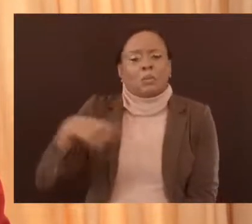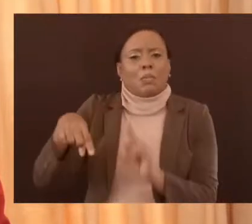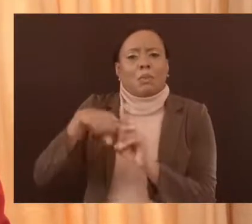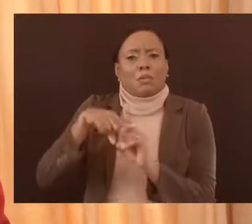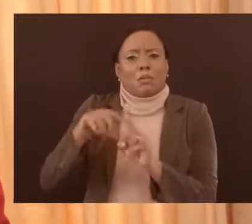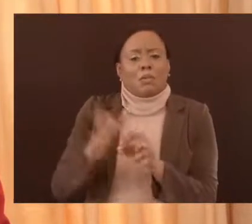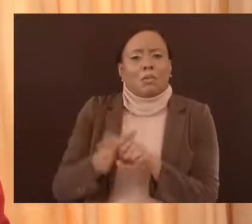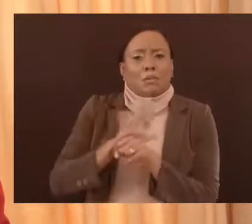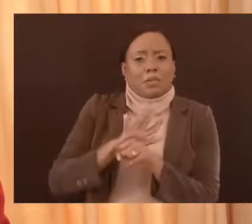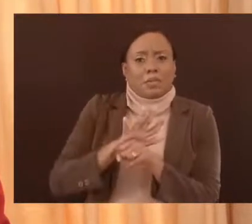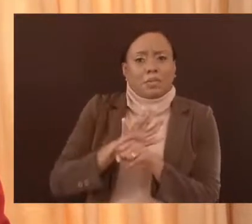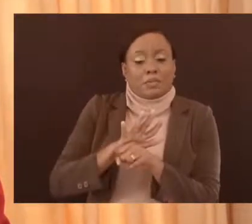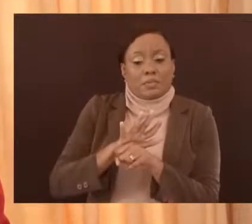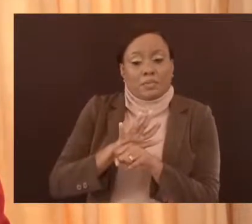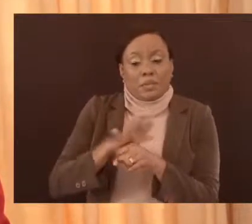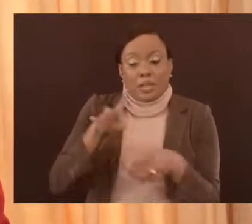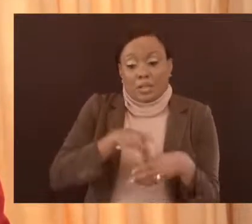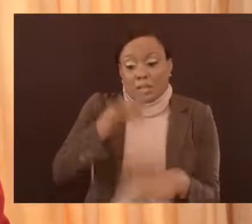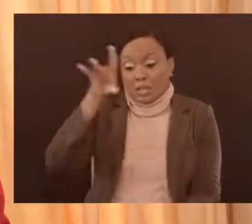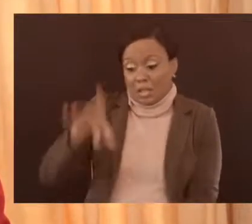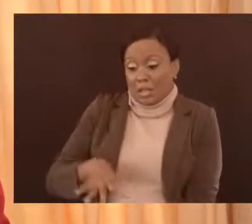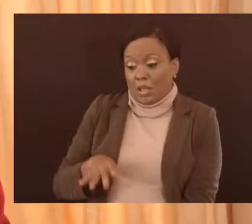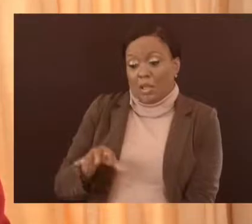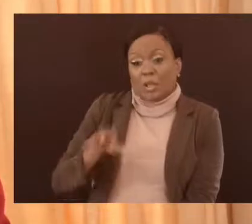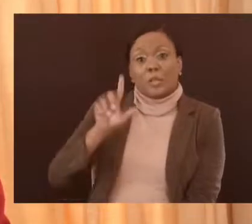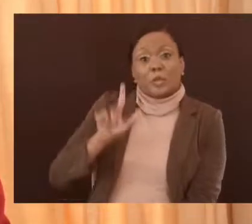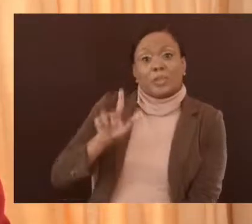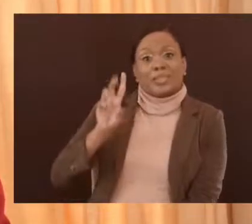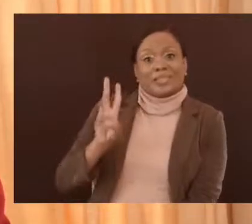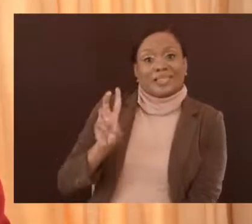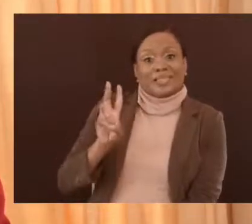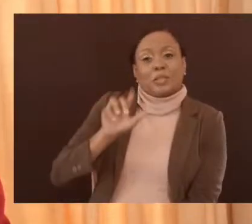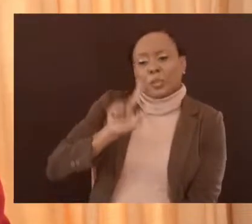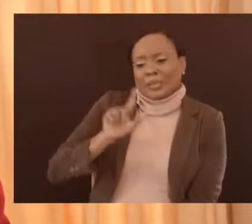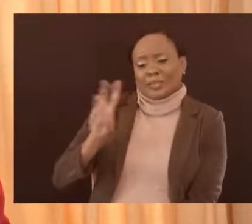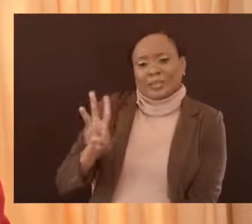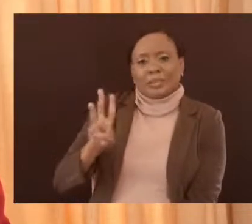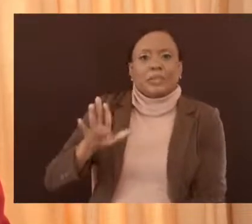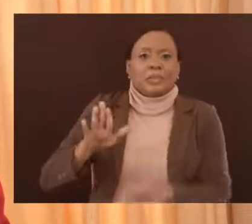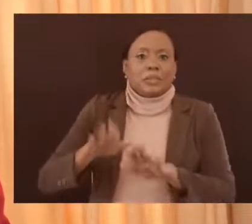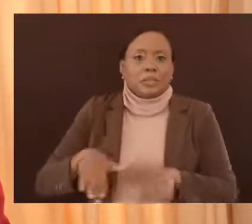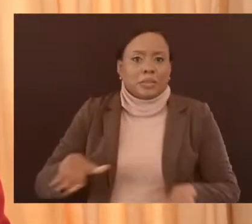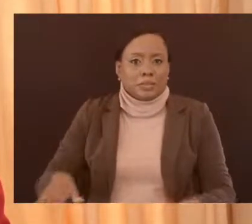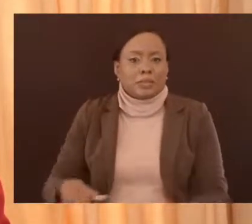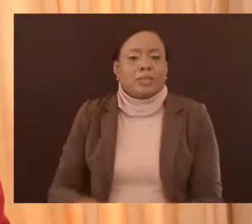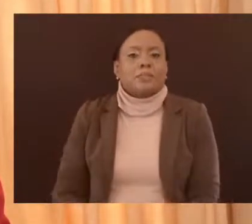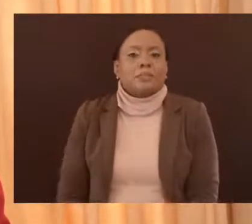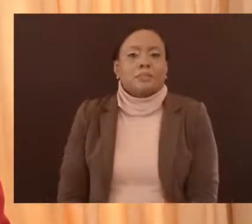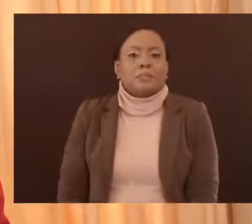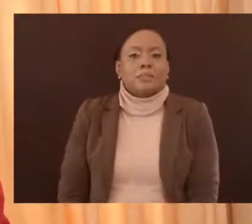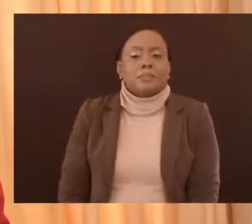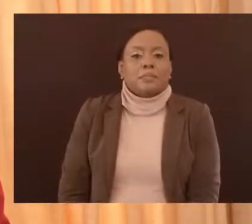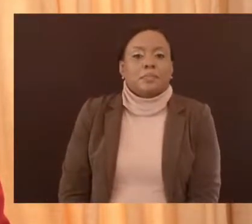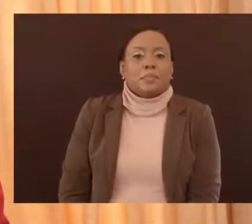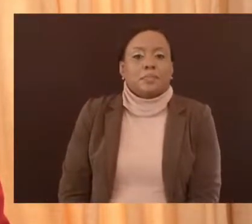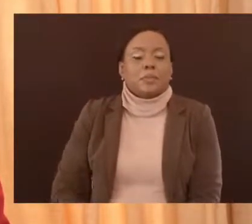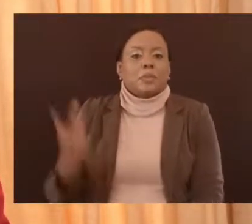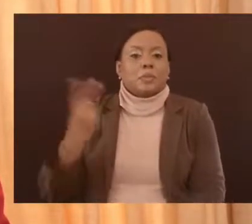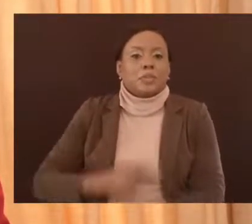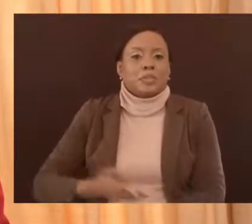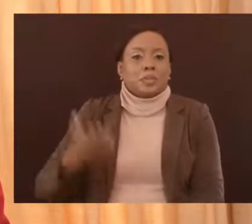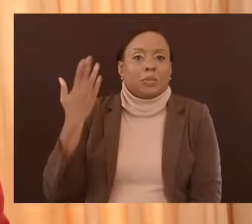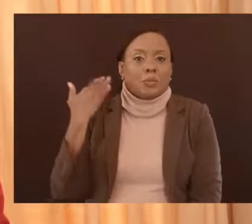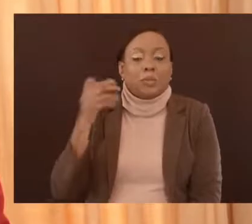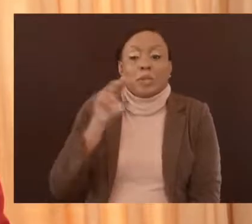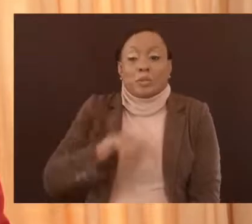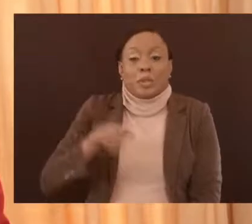cases, of which 26 were under the age of 18 years. On the previous day, of the 85 positives, 22 were under the age